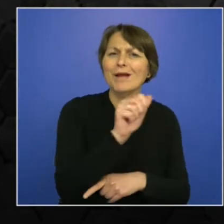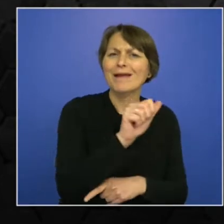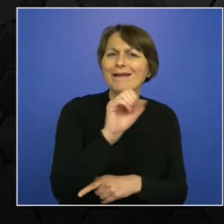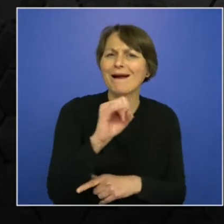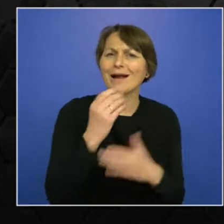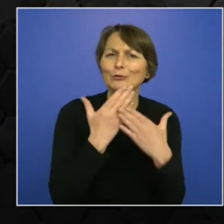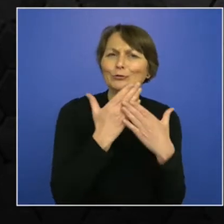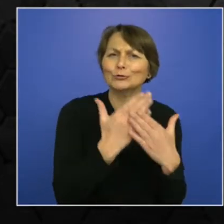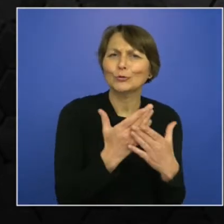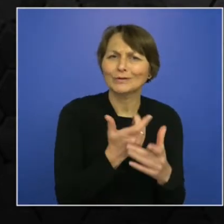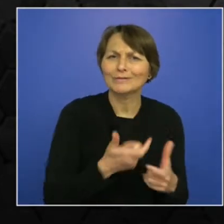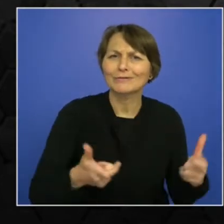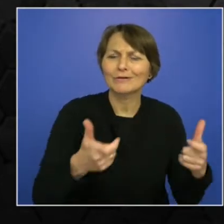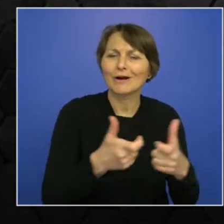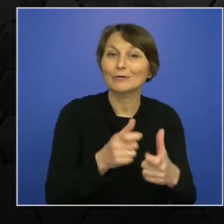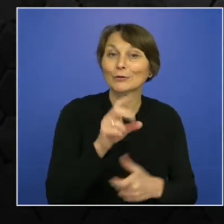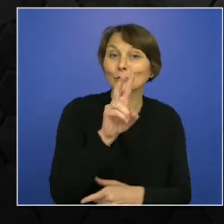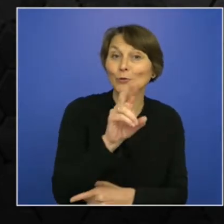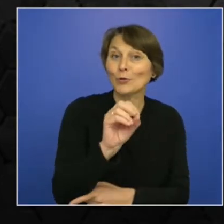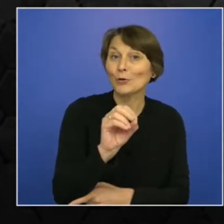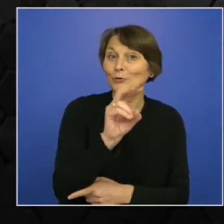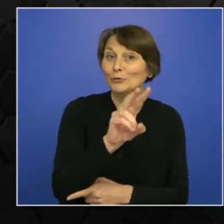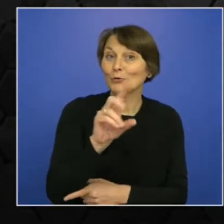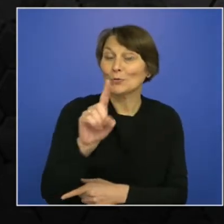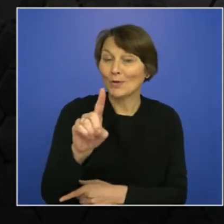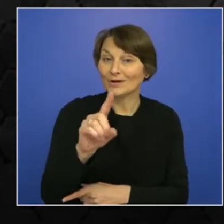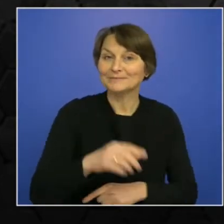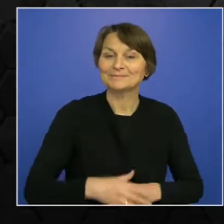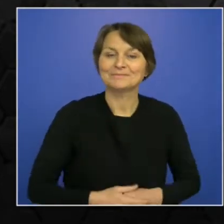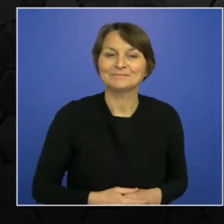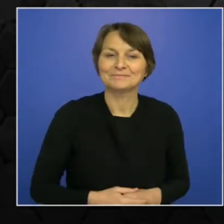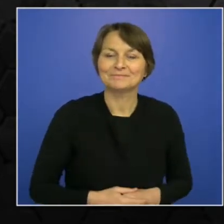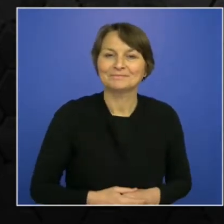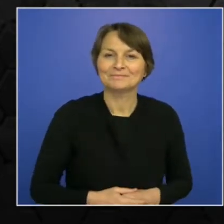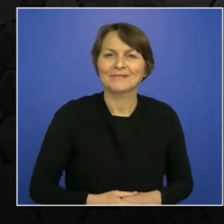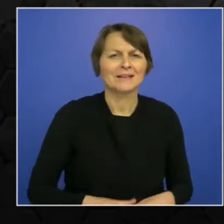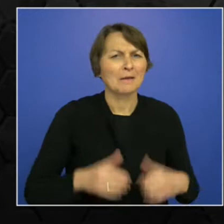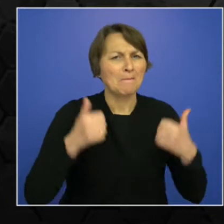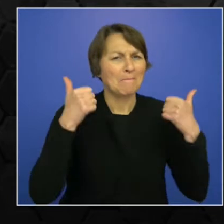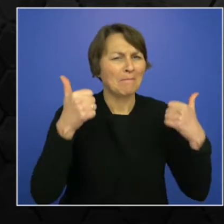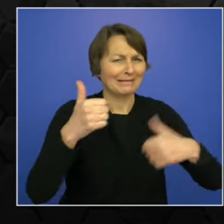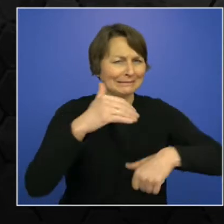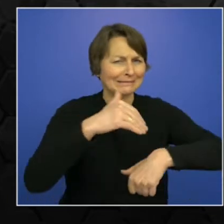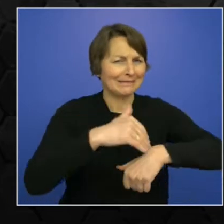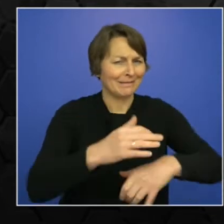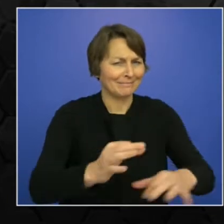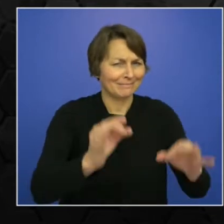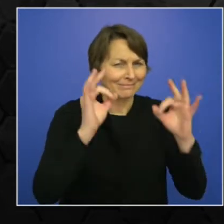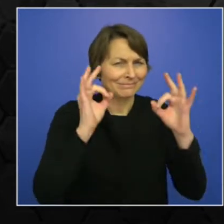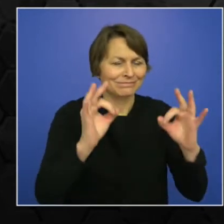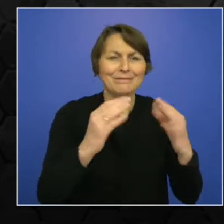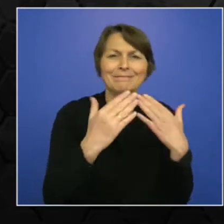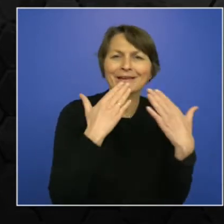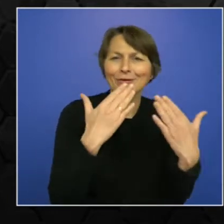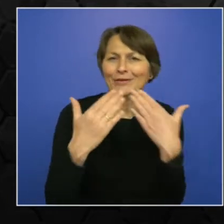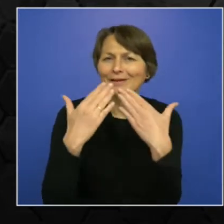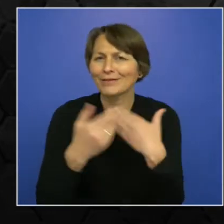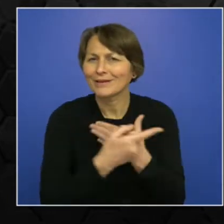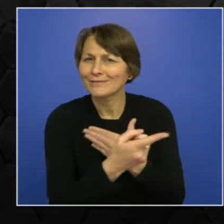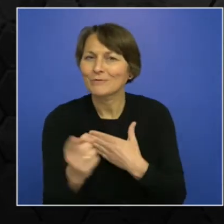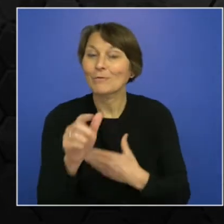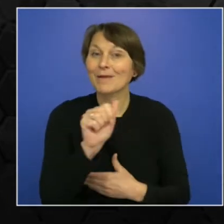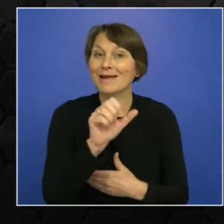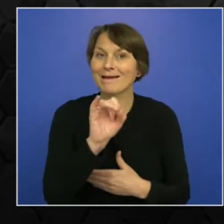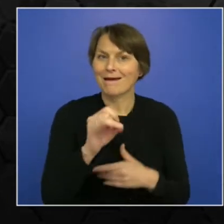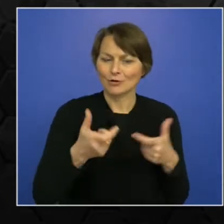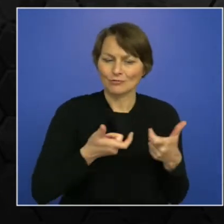and I also want to say special thanks for Global AI Student Conference team for supporting and organizing